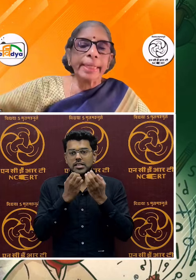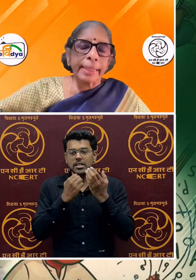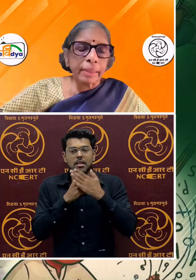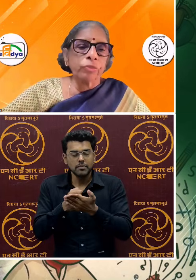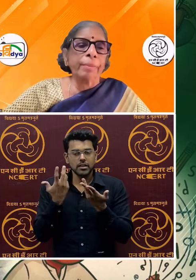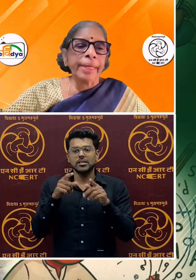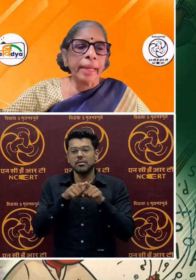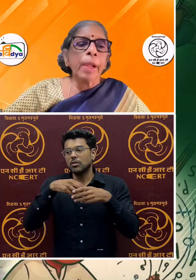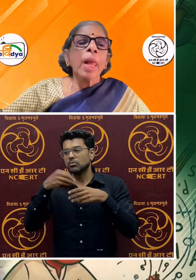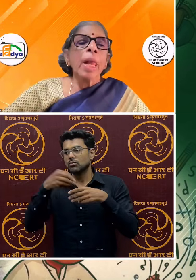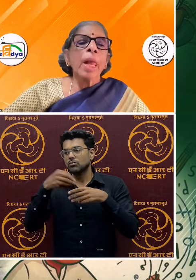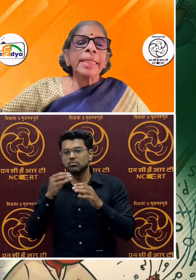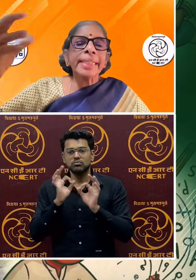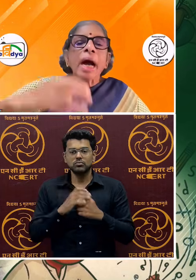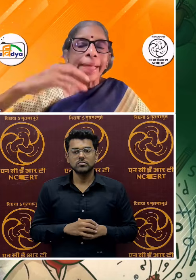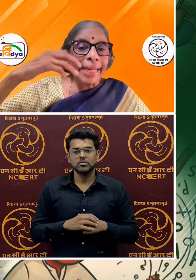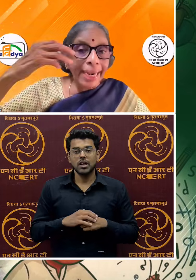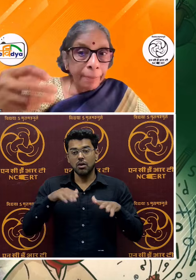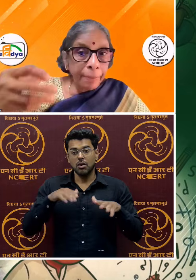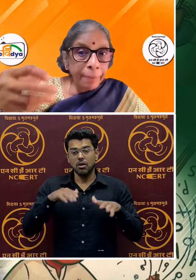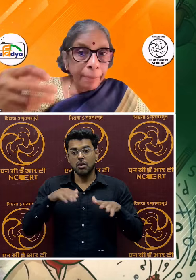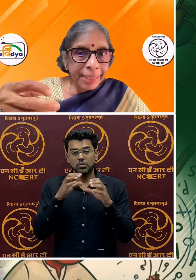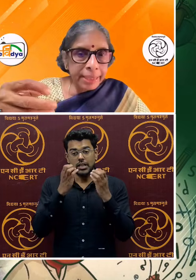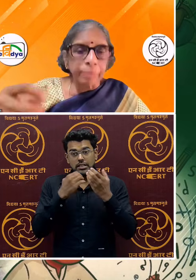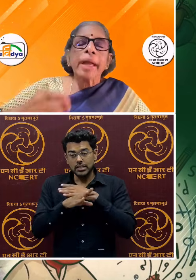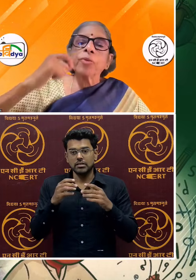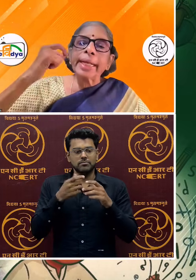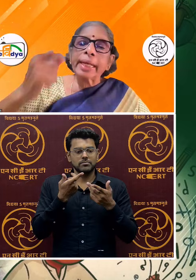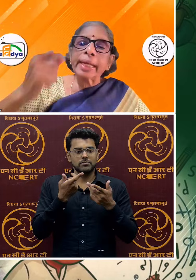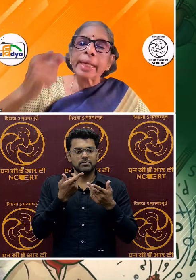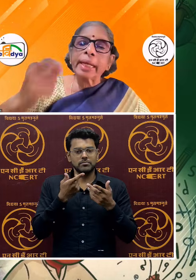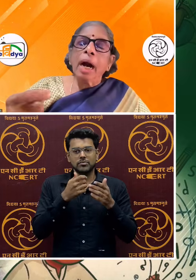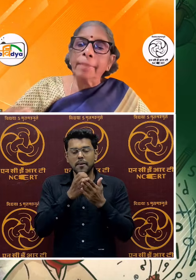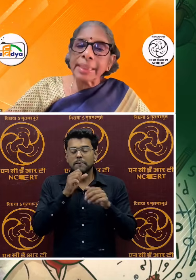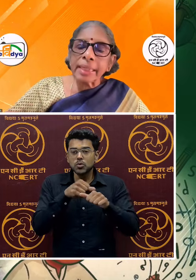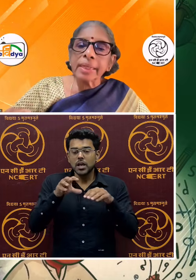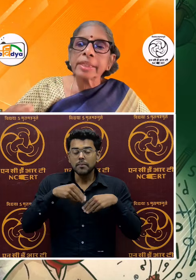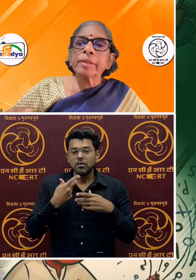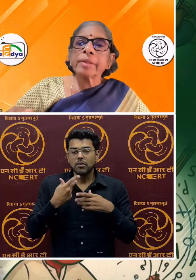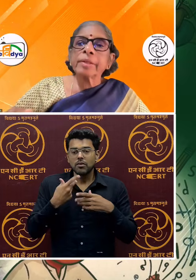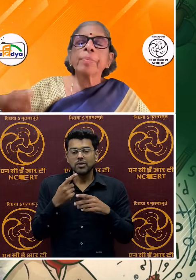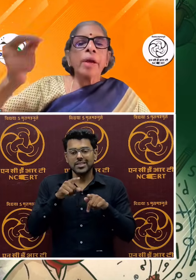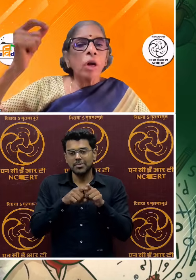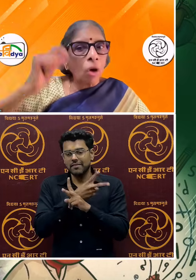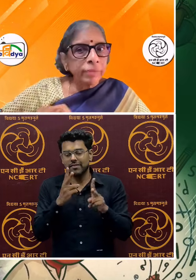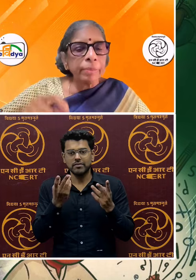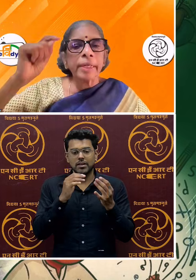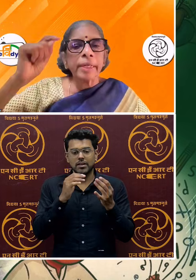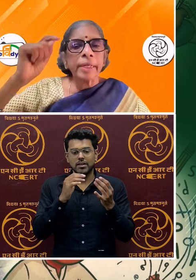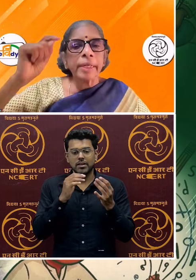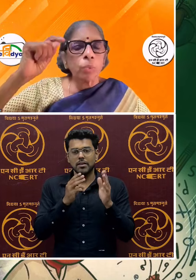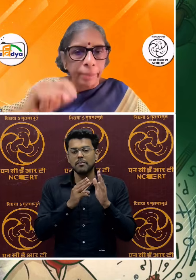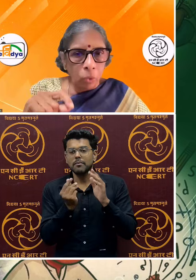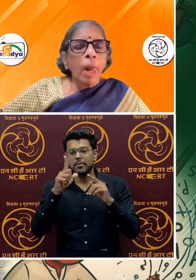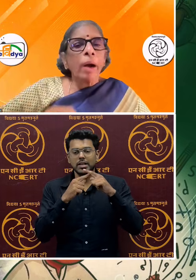before sending them out for remedial help. See how they can adapt the system. If you're taking a multisensory system, not all of